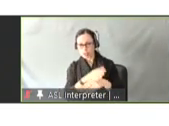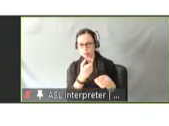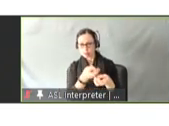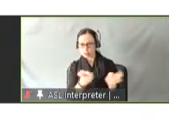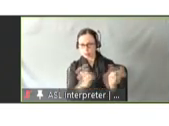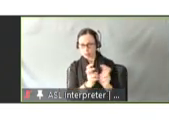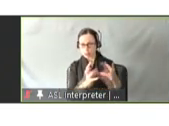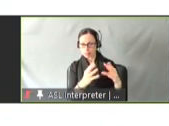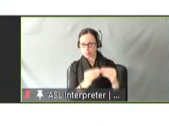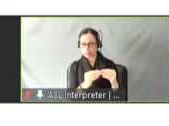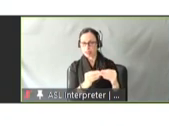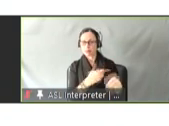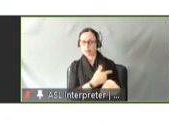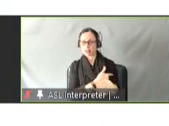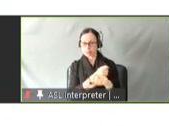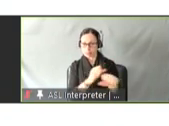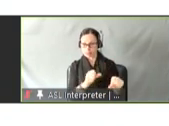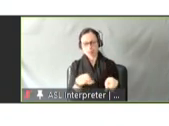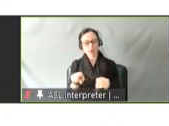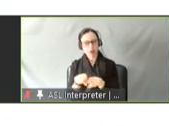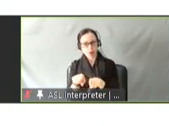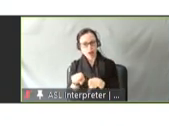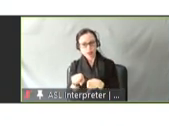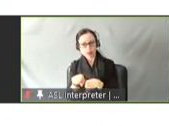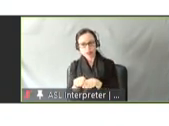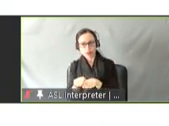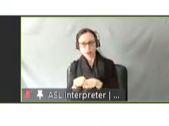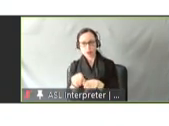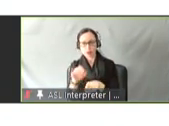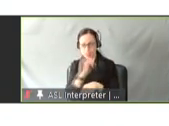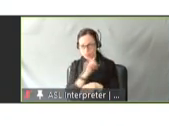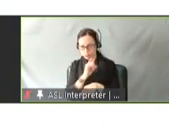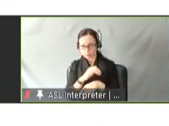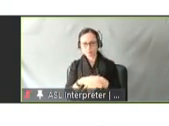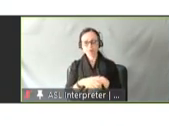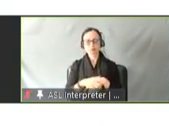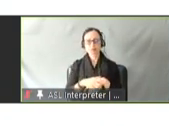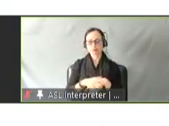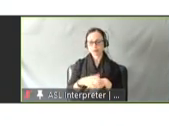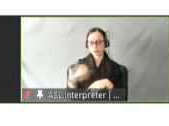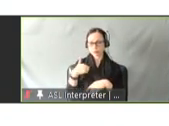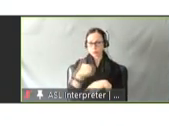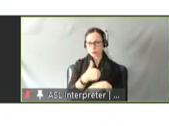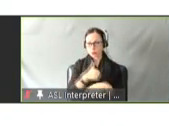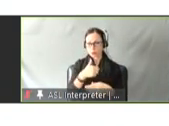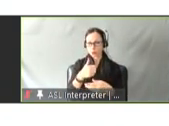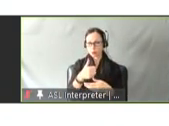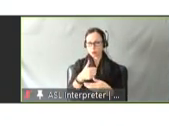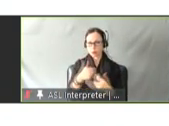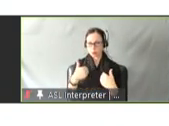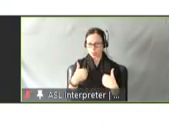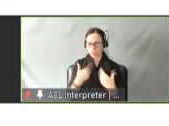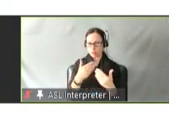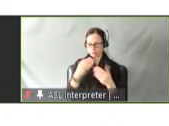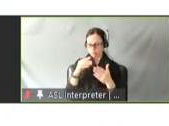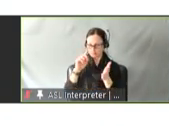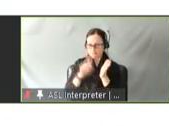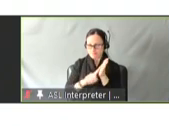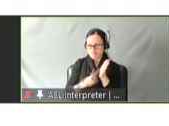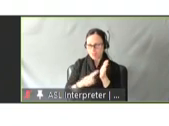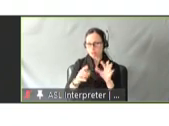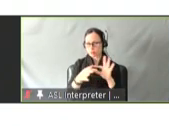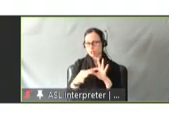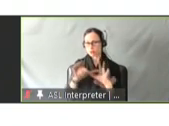Israel. And we've also seen some special evaluations, including myocarditis case follow-up studies. Next slide,